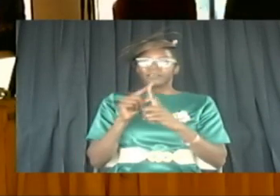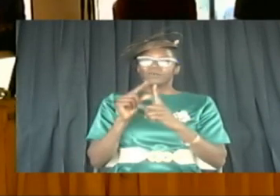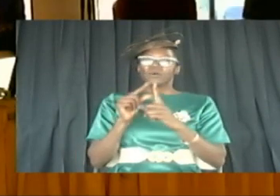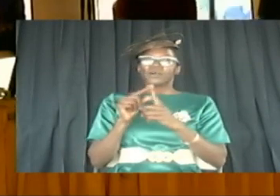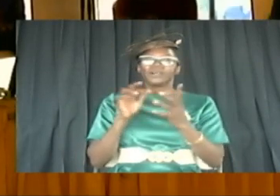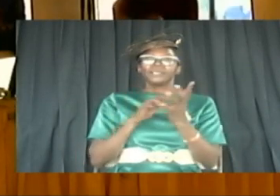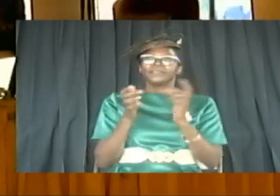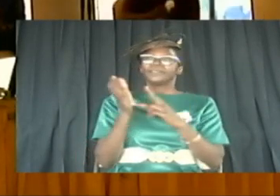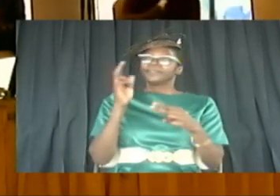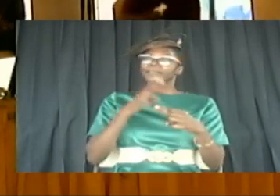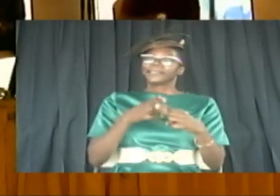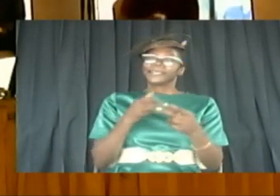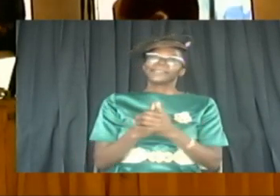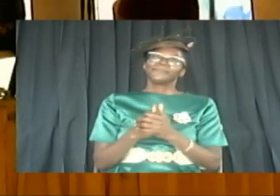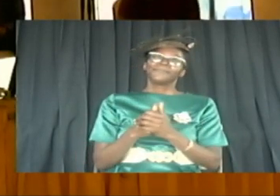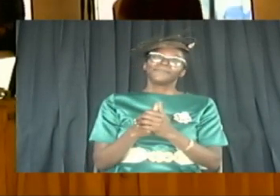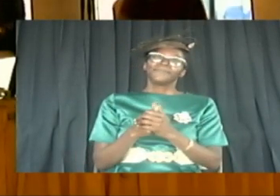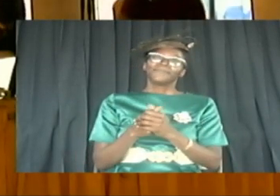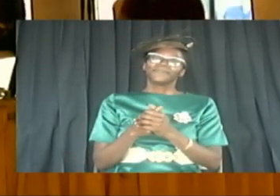name.